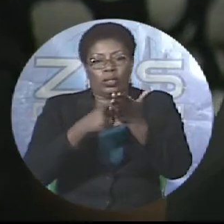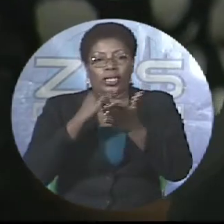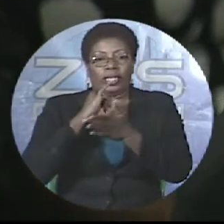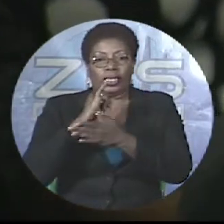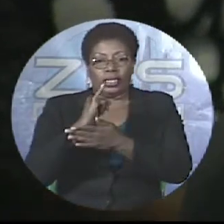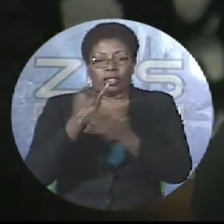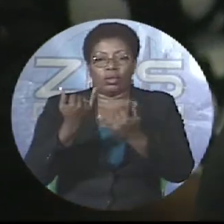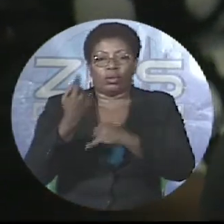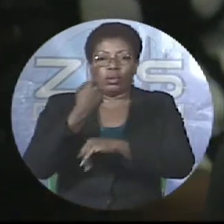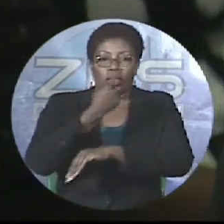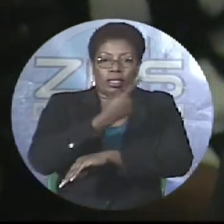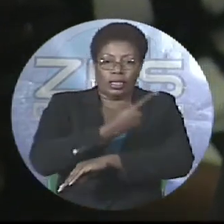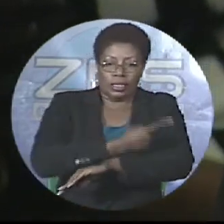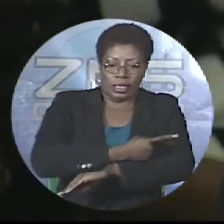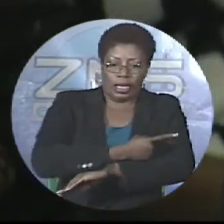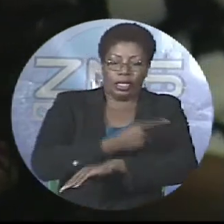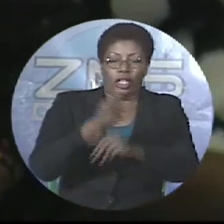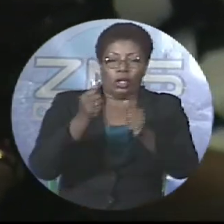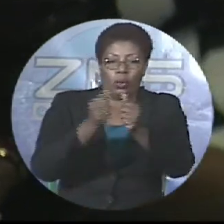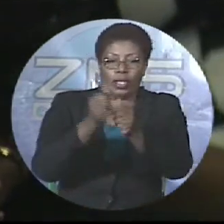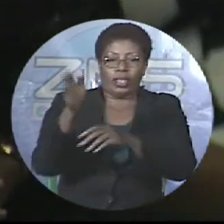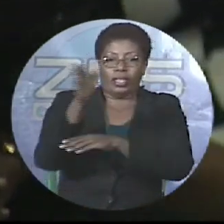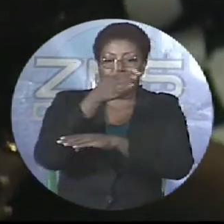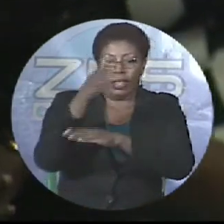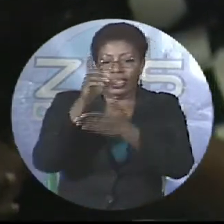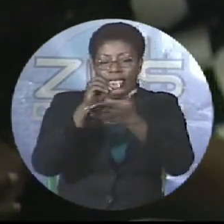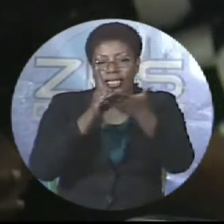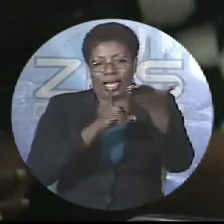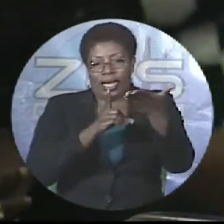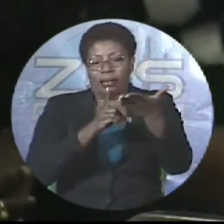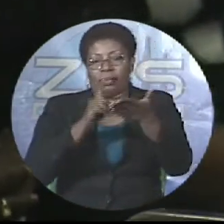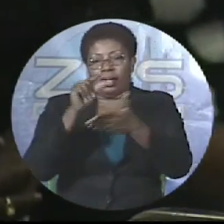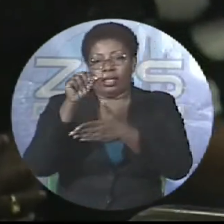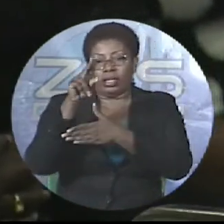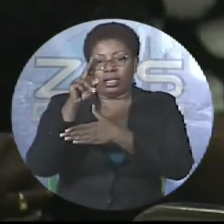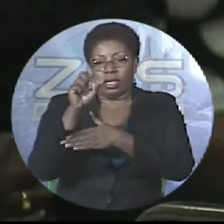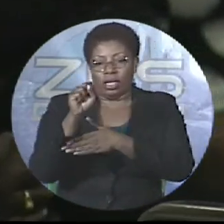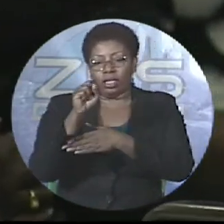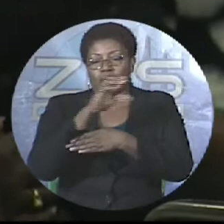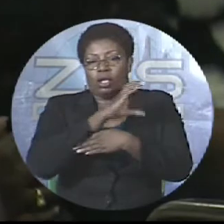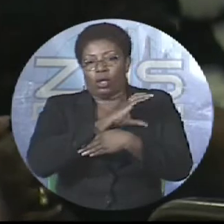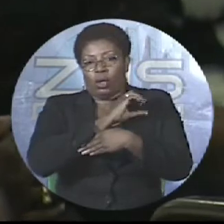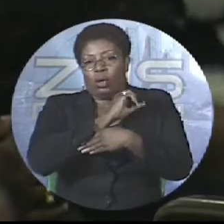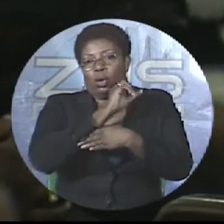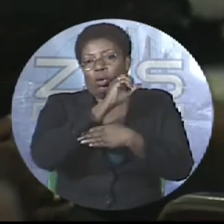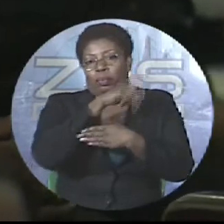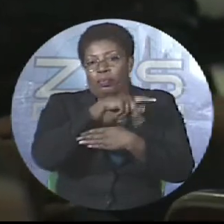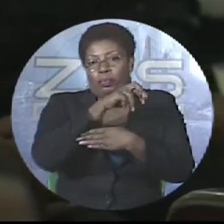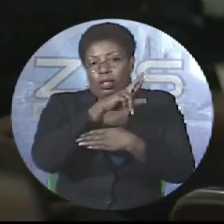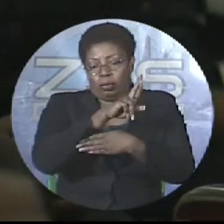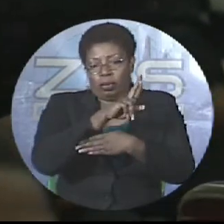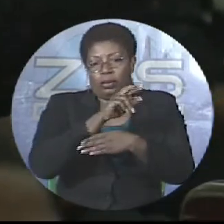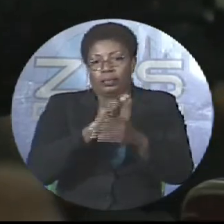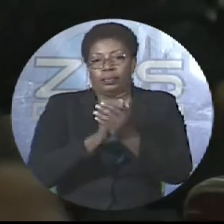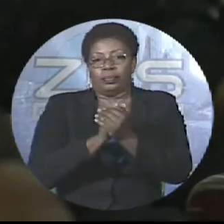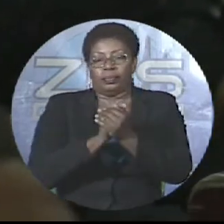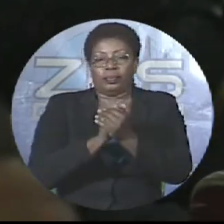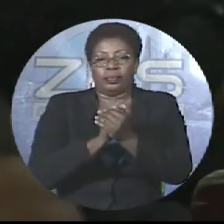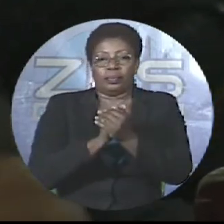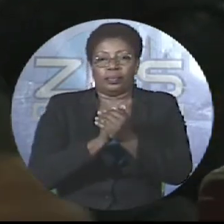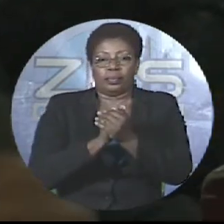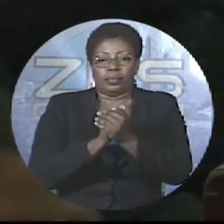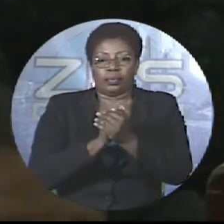today, with a flag that was designed by Gus Cooper, with arrangements that are so